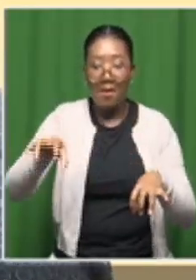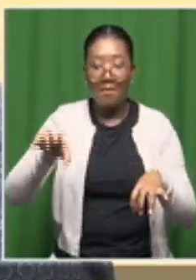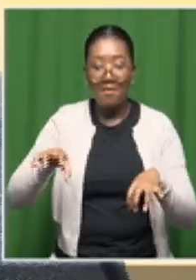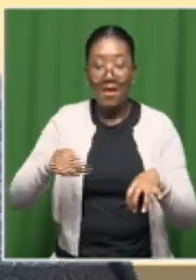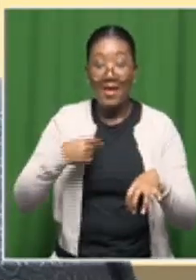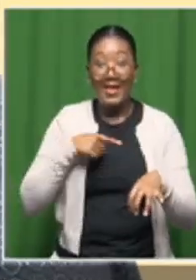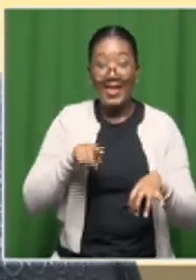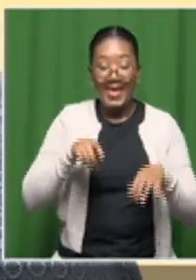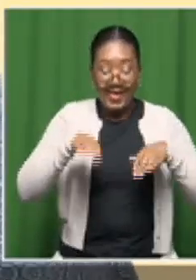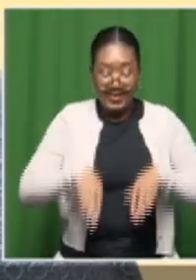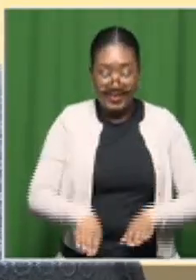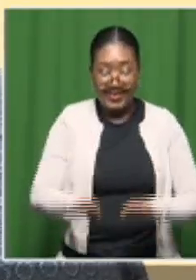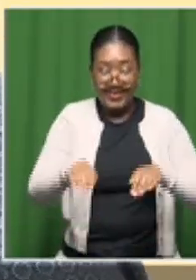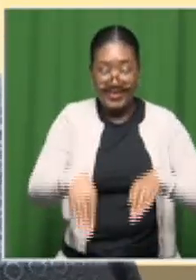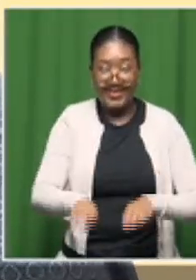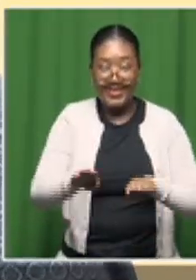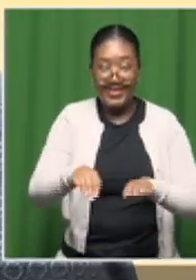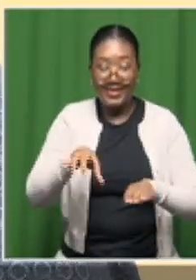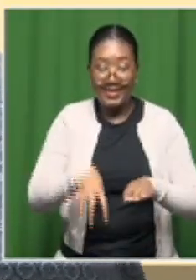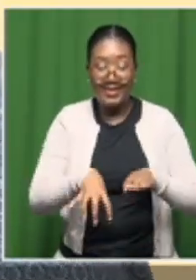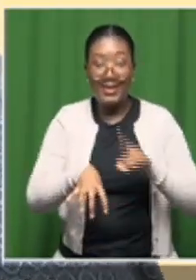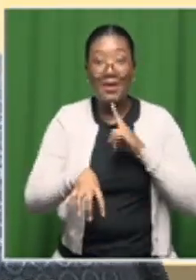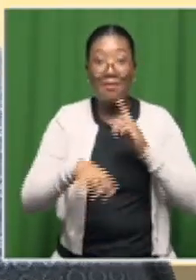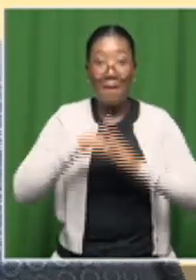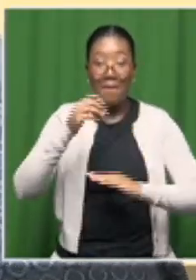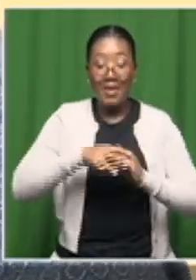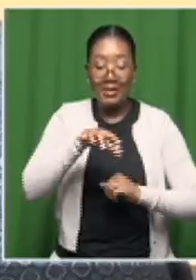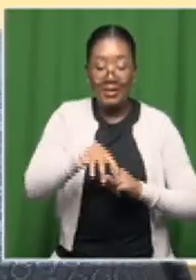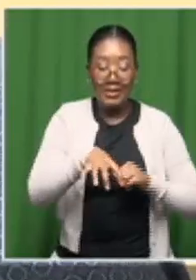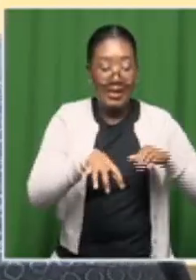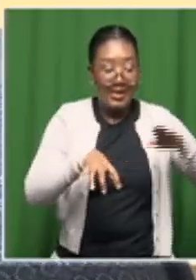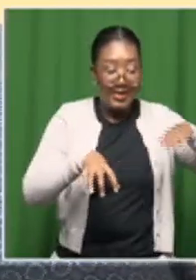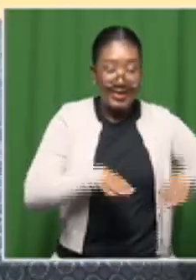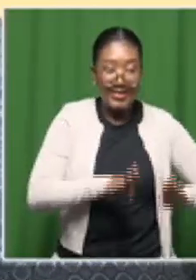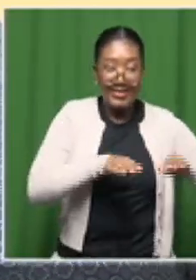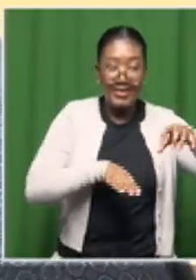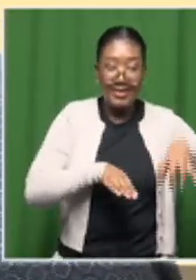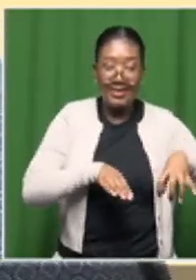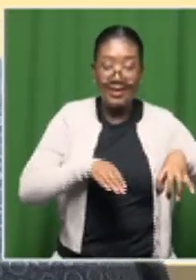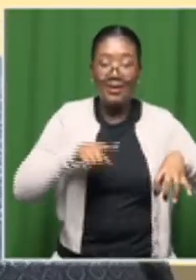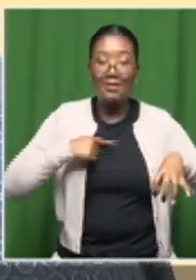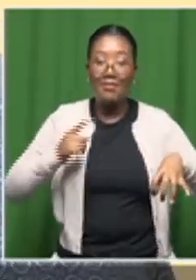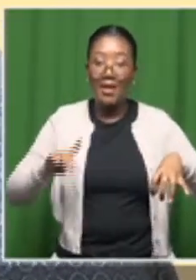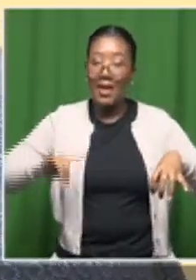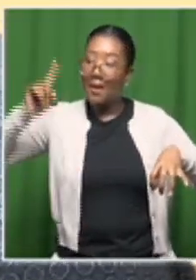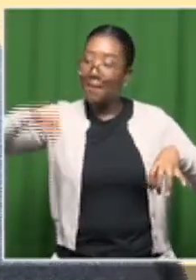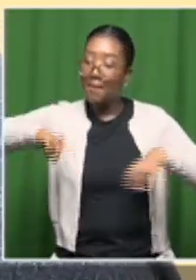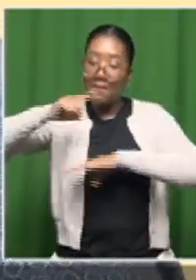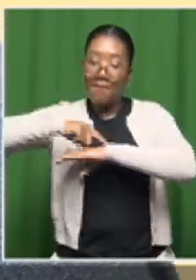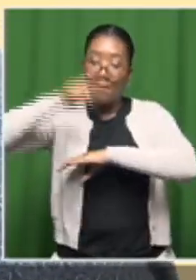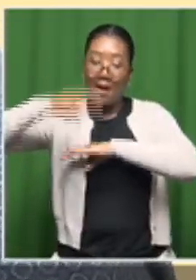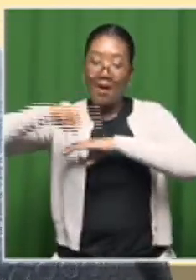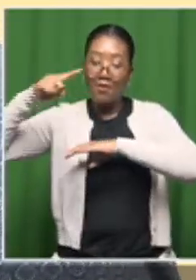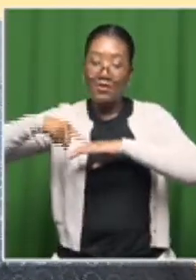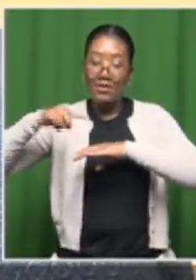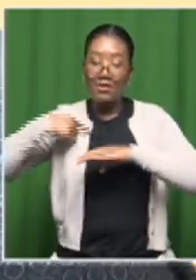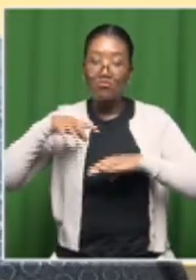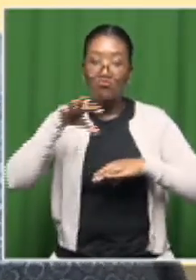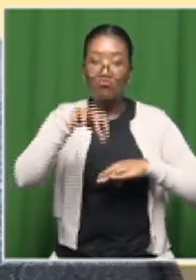and the sea, as a point of extraction, but also as a point of trade and of industry, and as I say, of